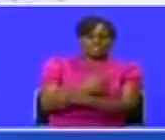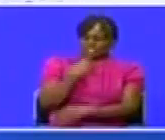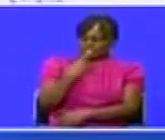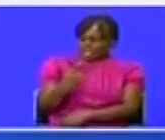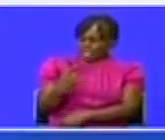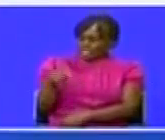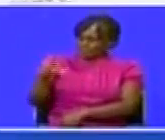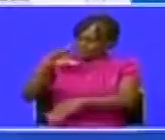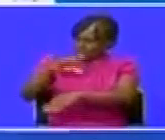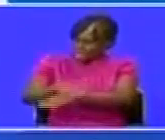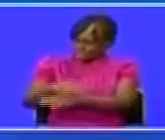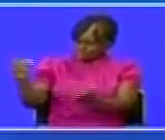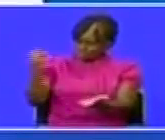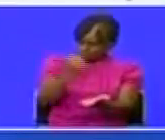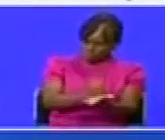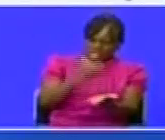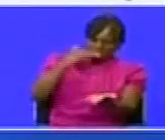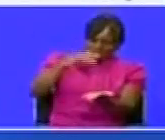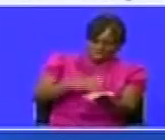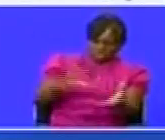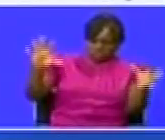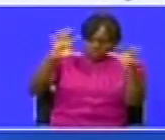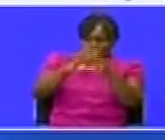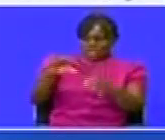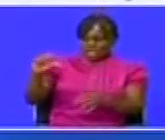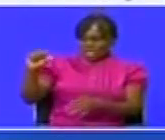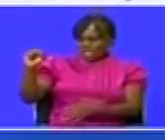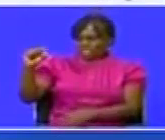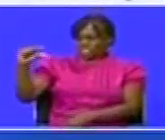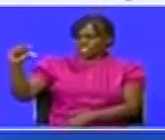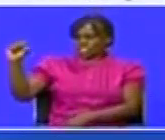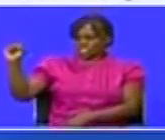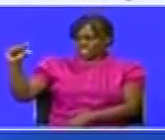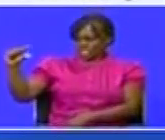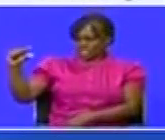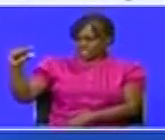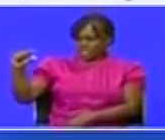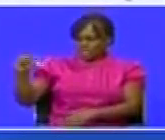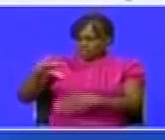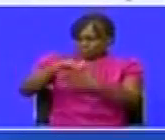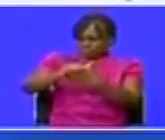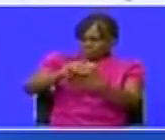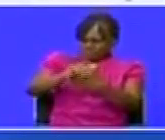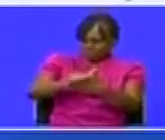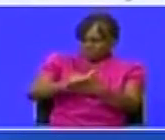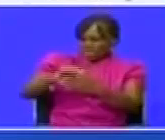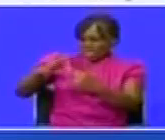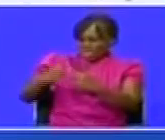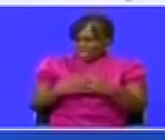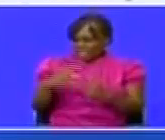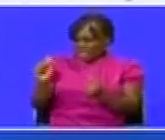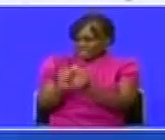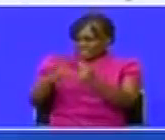the student who received an admission letter to join the SGGS College, a constituent of Punjab University dated 8th of